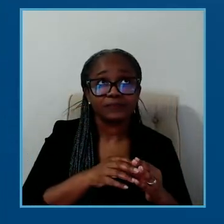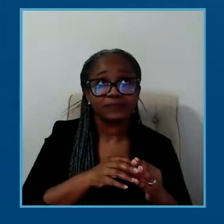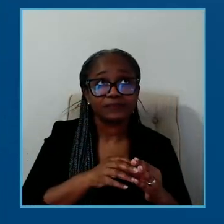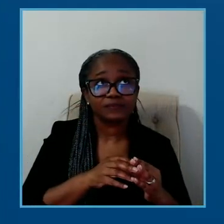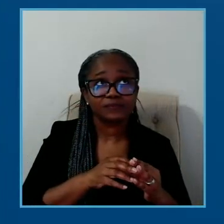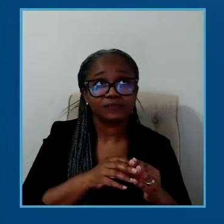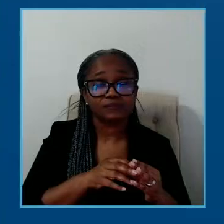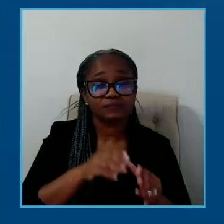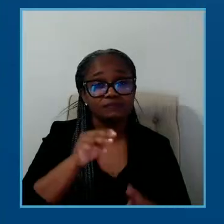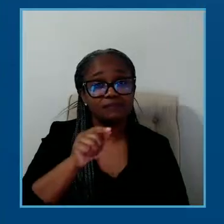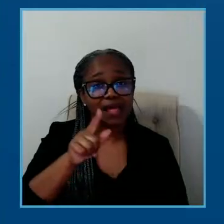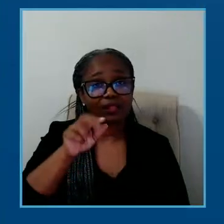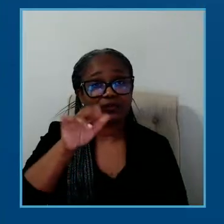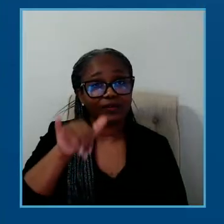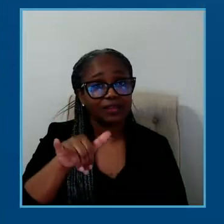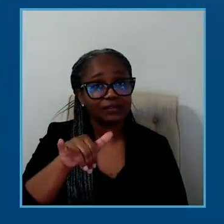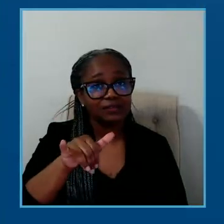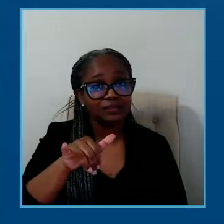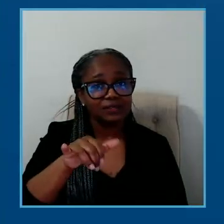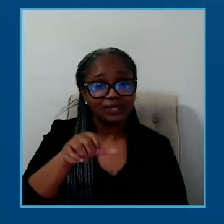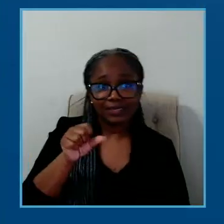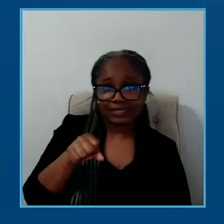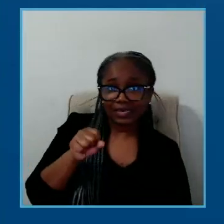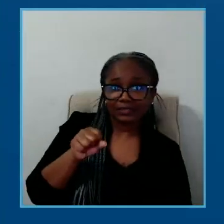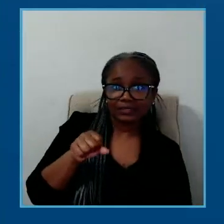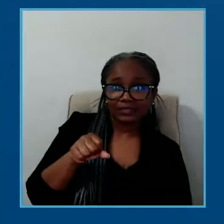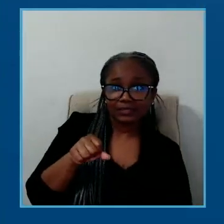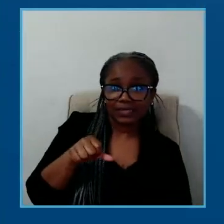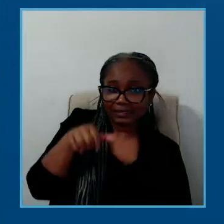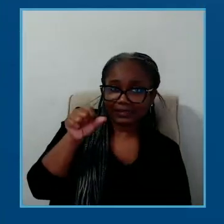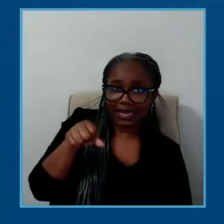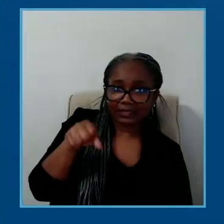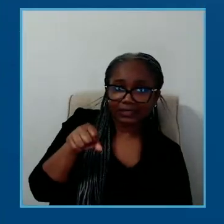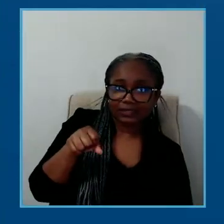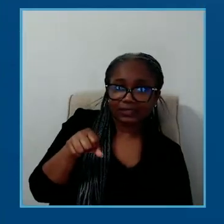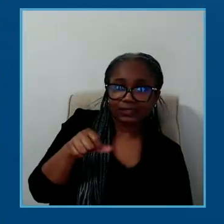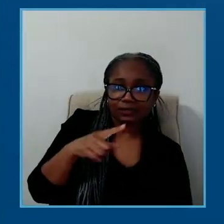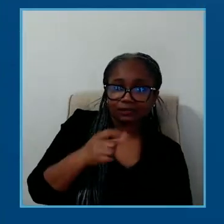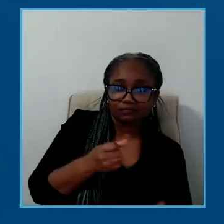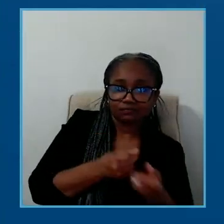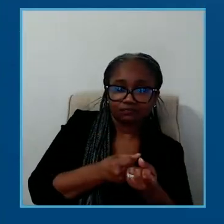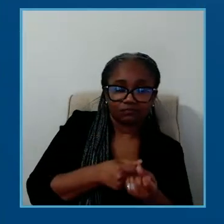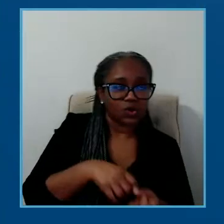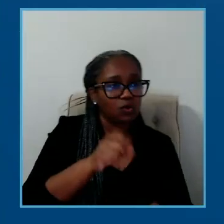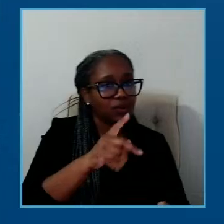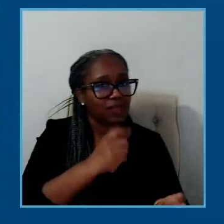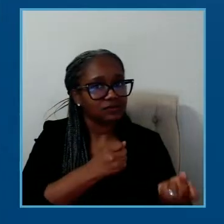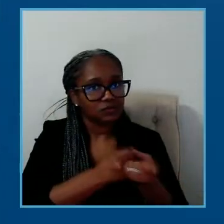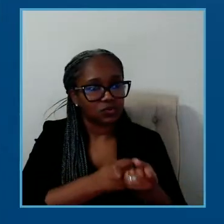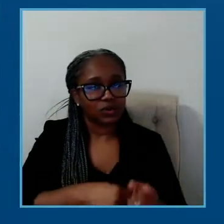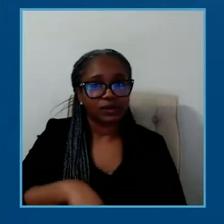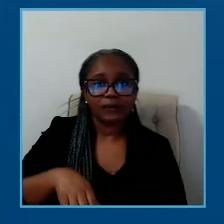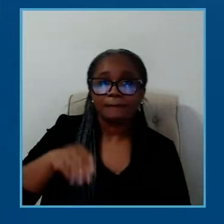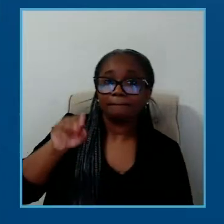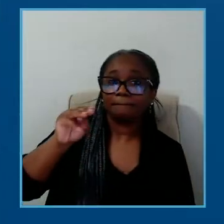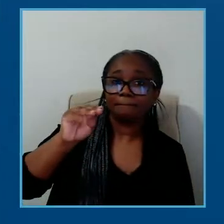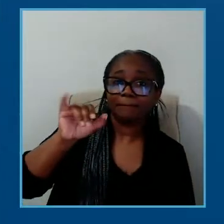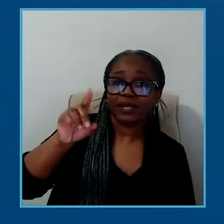Mr. Mallory, there we go. Yes. Yes. Mr. Mallory votes for. Mr. Middleton?